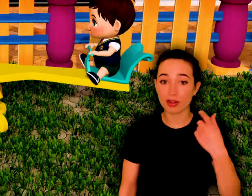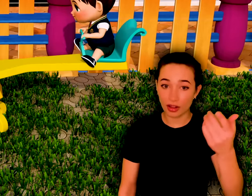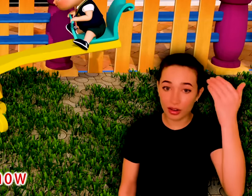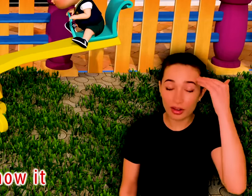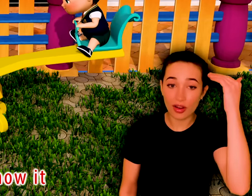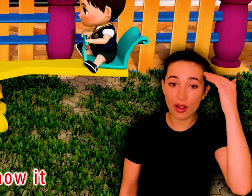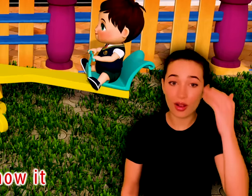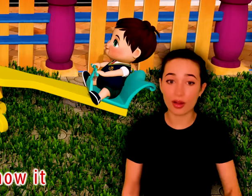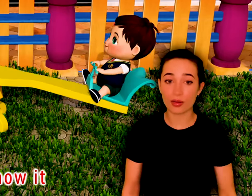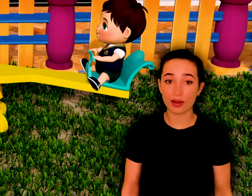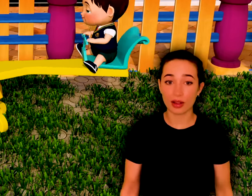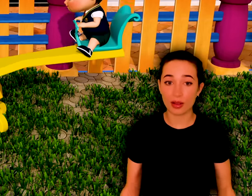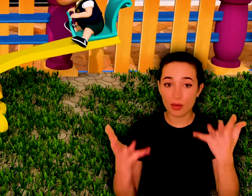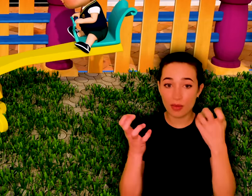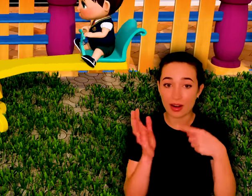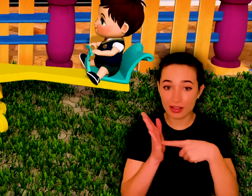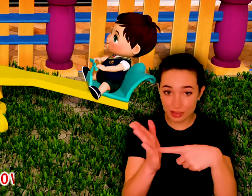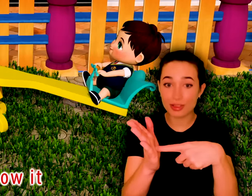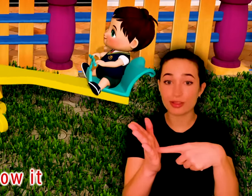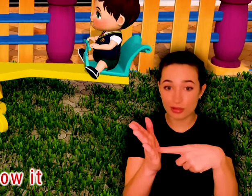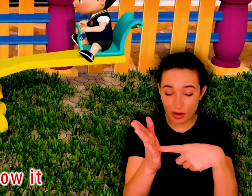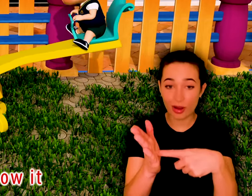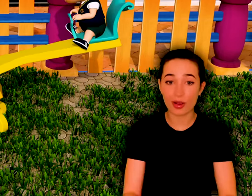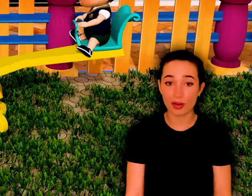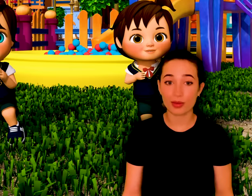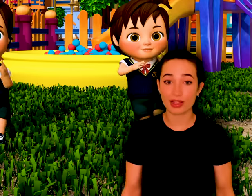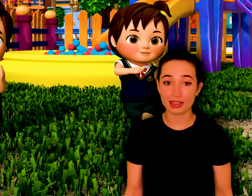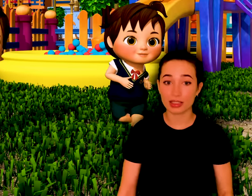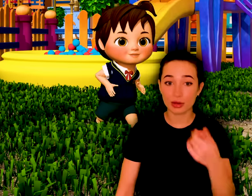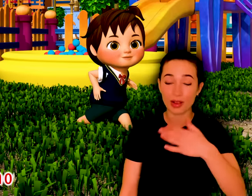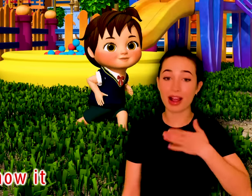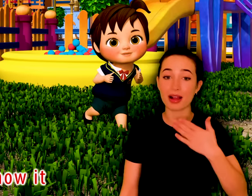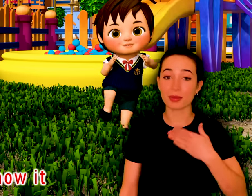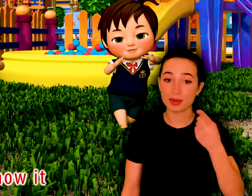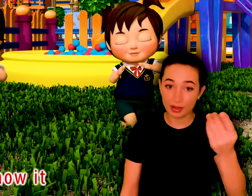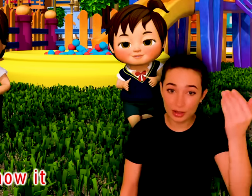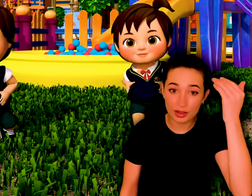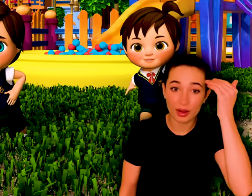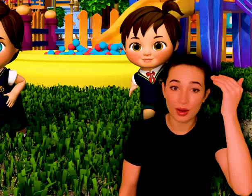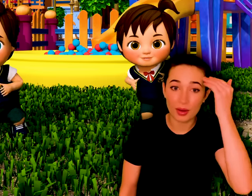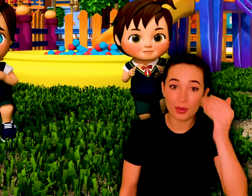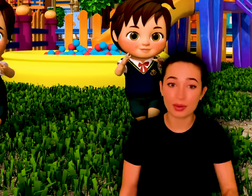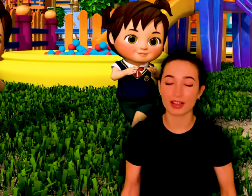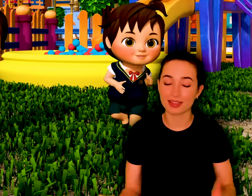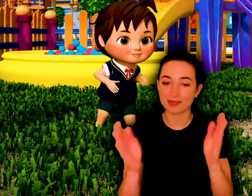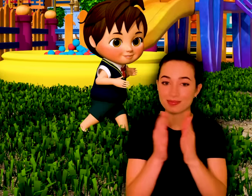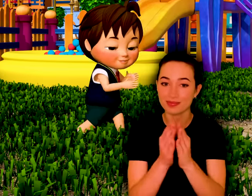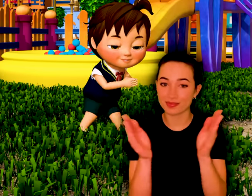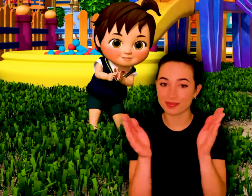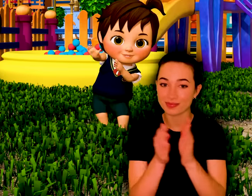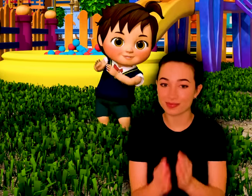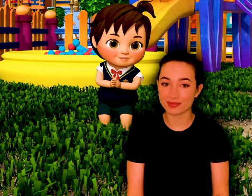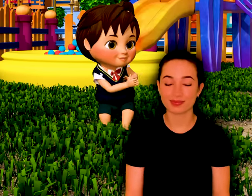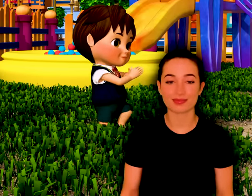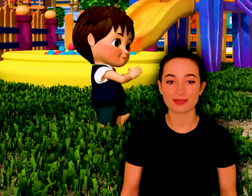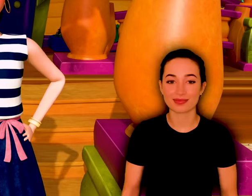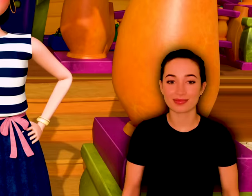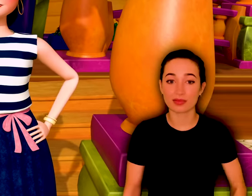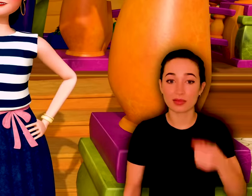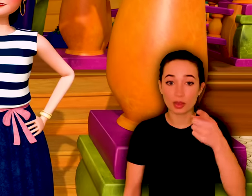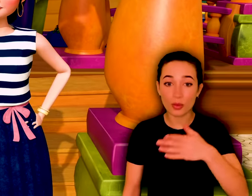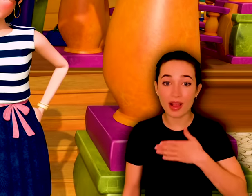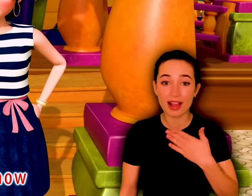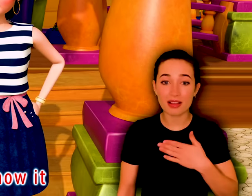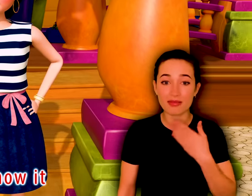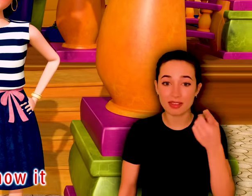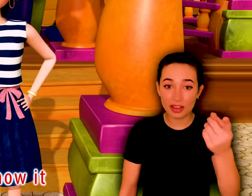If you're happy and you know it, and you really want to show it. If you're happy and you know it, clap your hands.